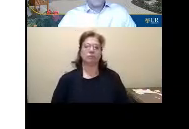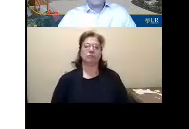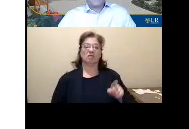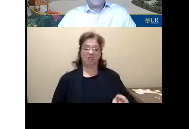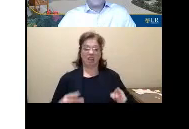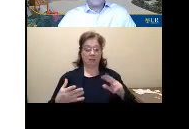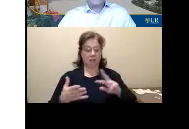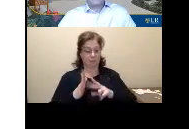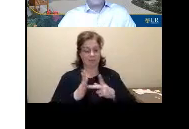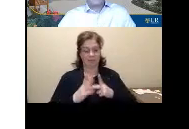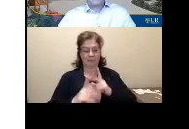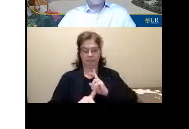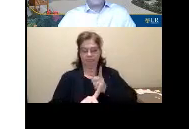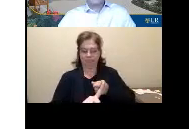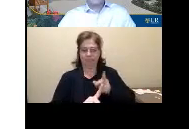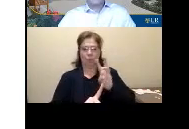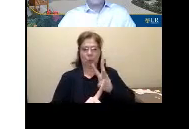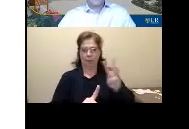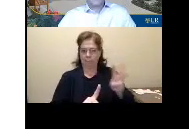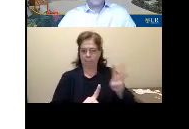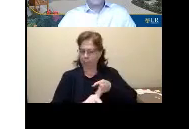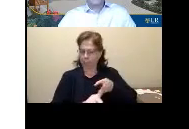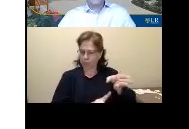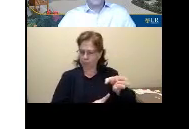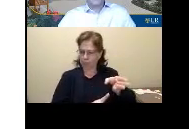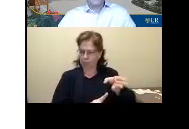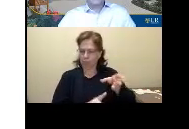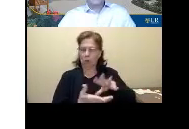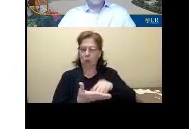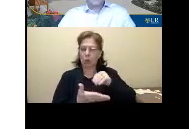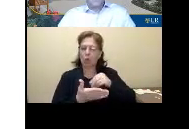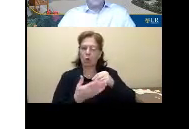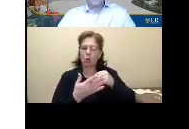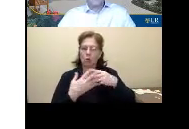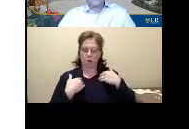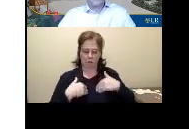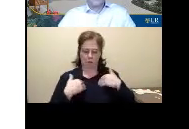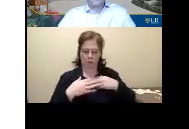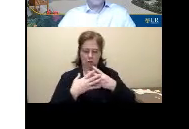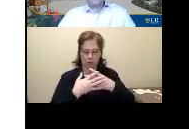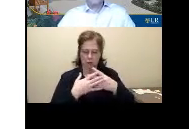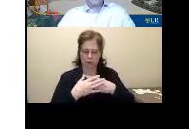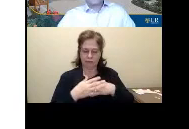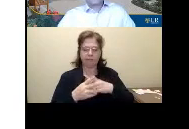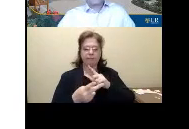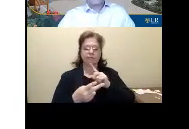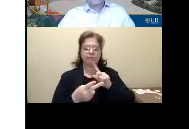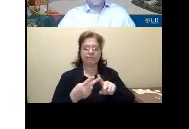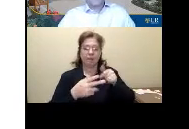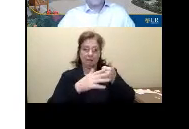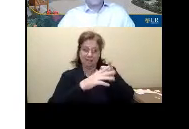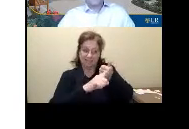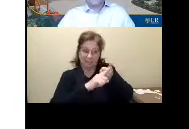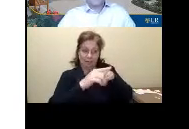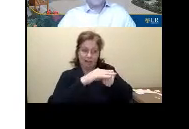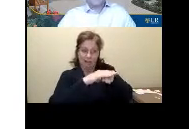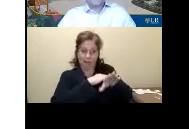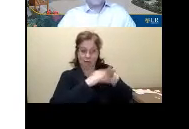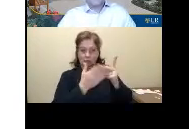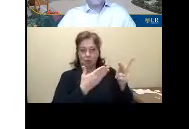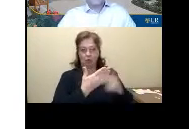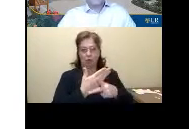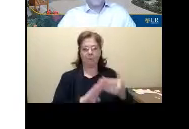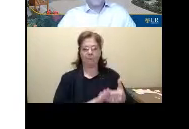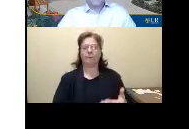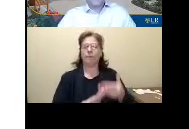dedicated website to encourage patients to learn more about lung screening and to enter the program themselves, even prior, particularly